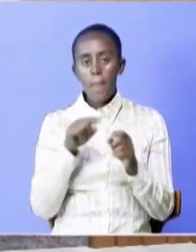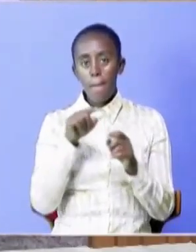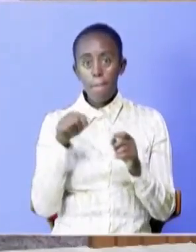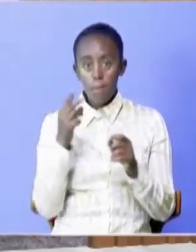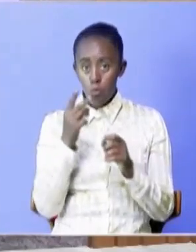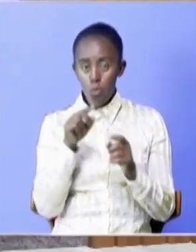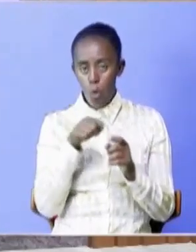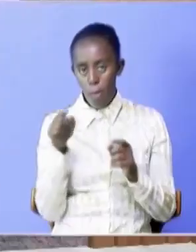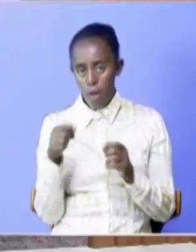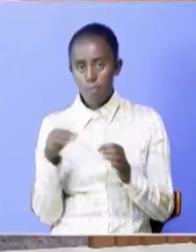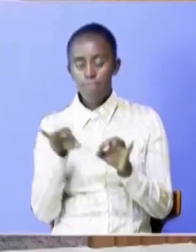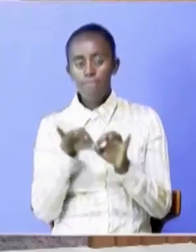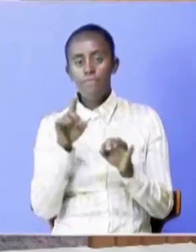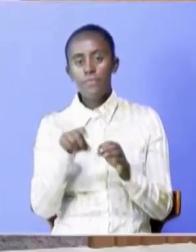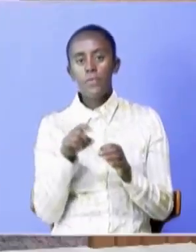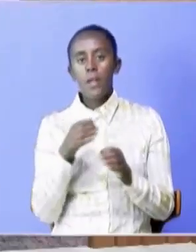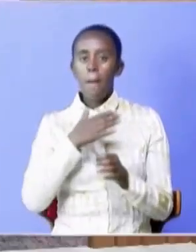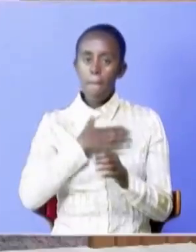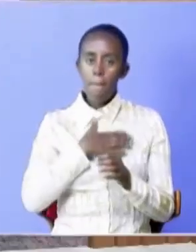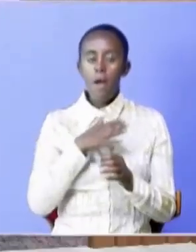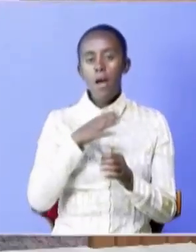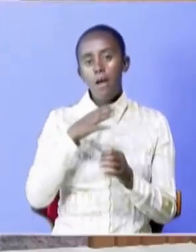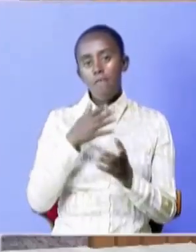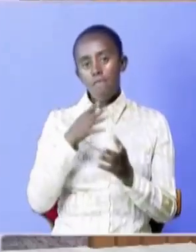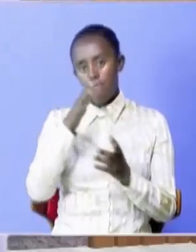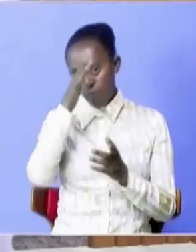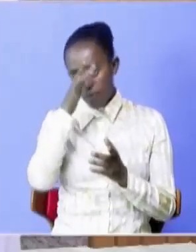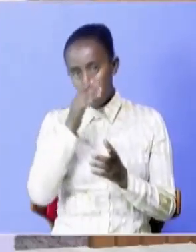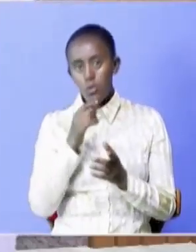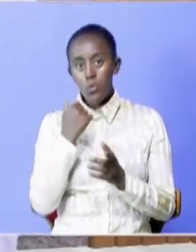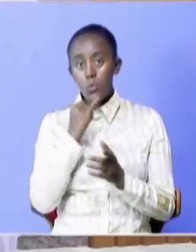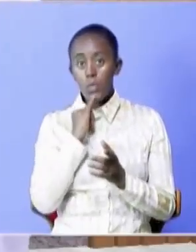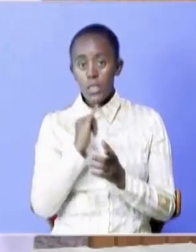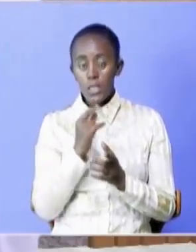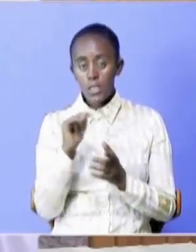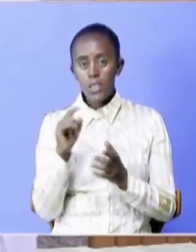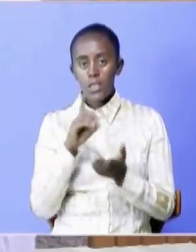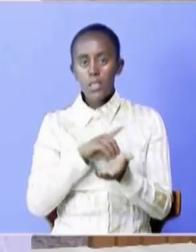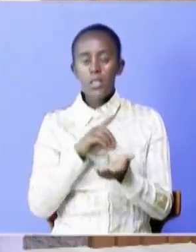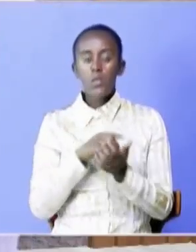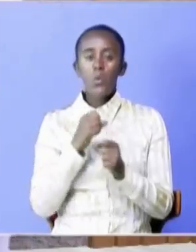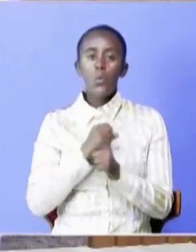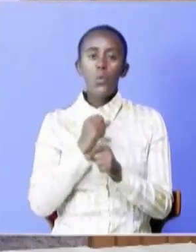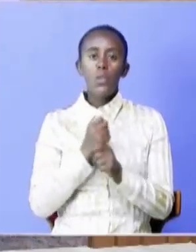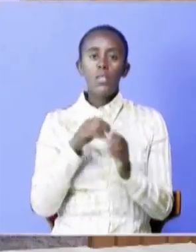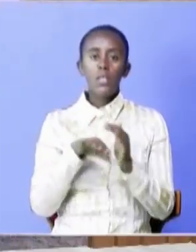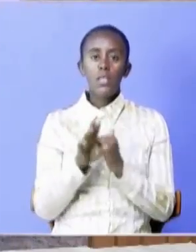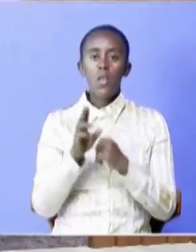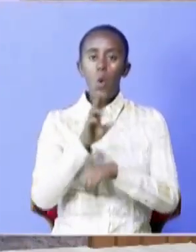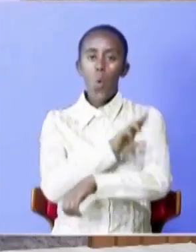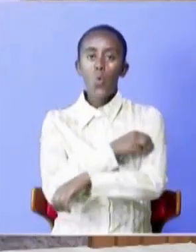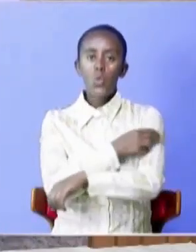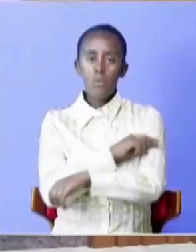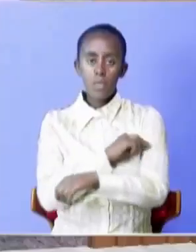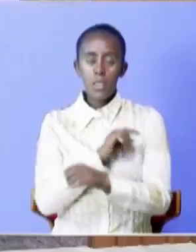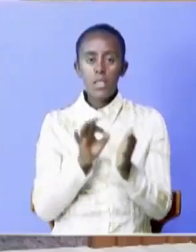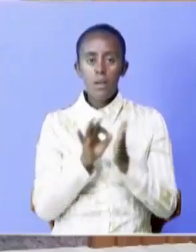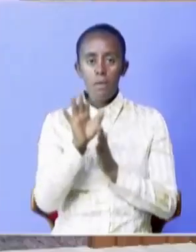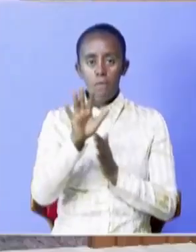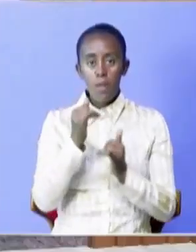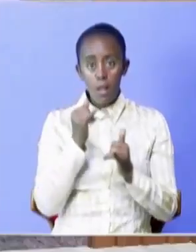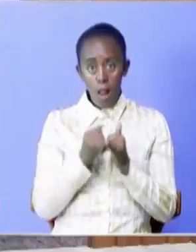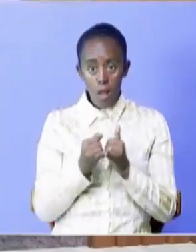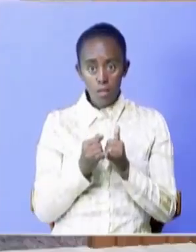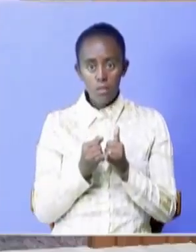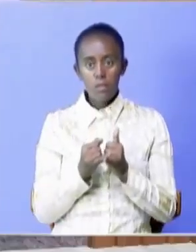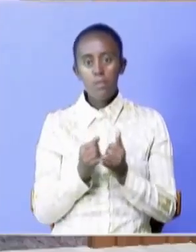2 commas. So my father, who is a doctor, works in the hospital. Okay, number 5 and the last